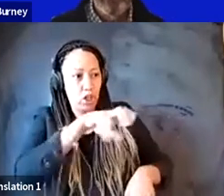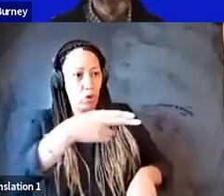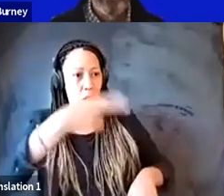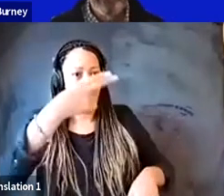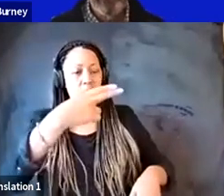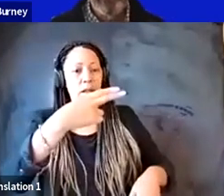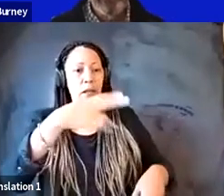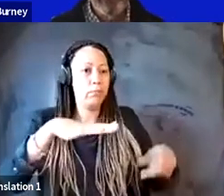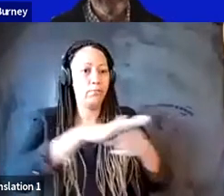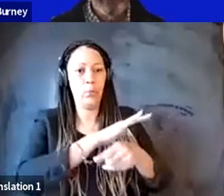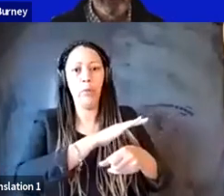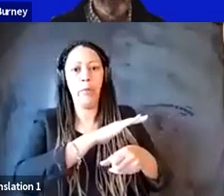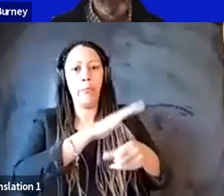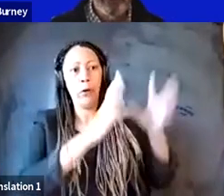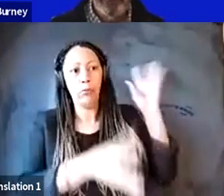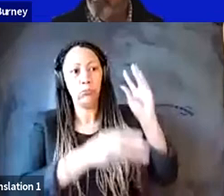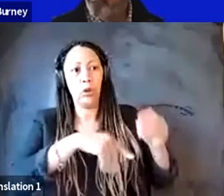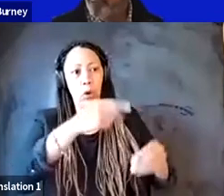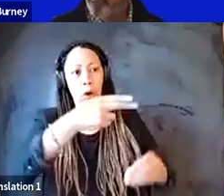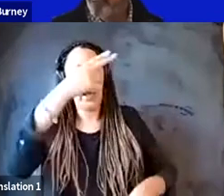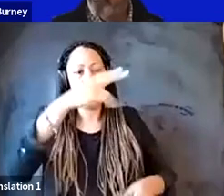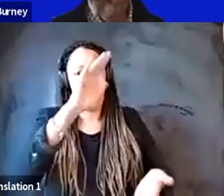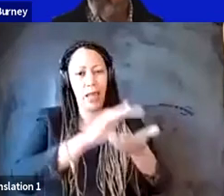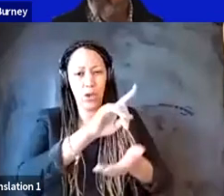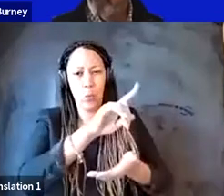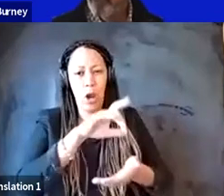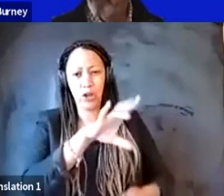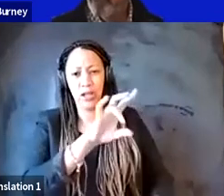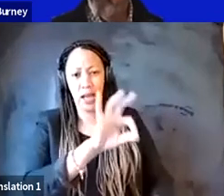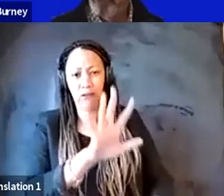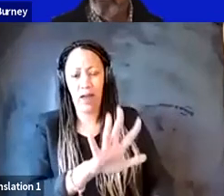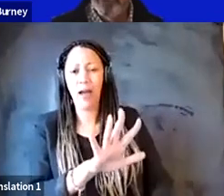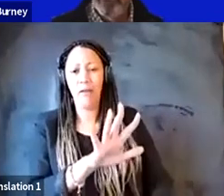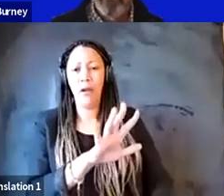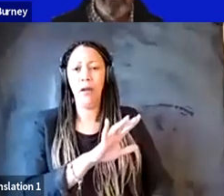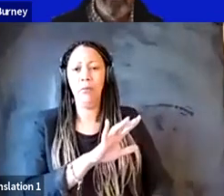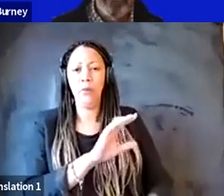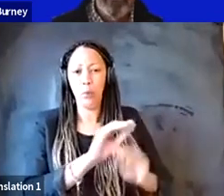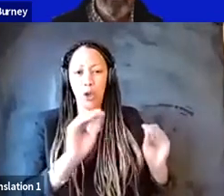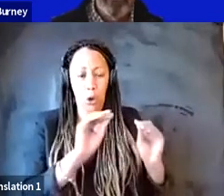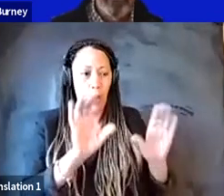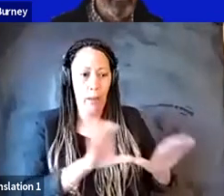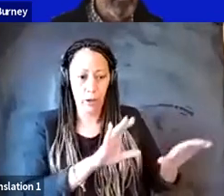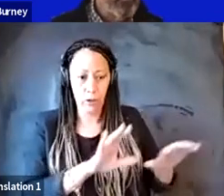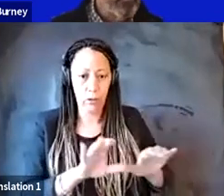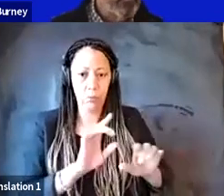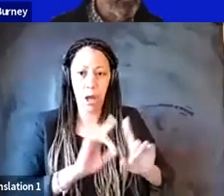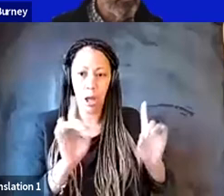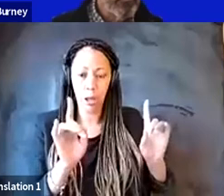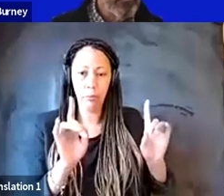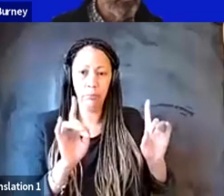height. I know that it is less than 195 that you can have with a no action, but